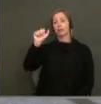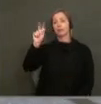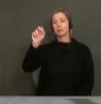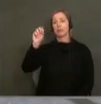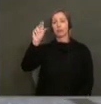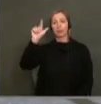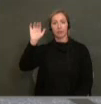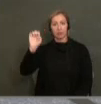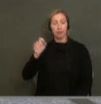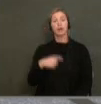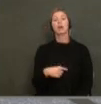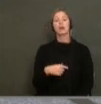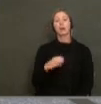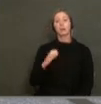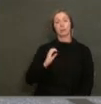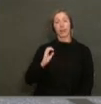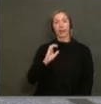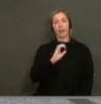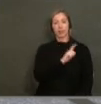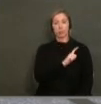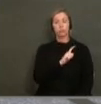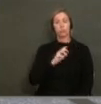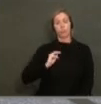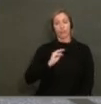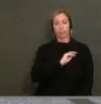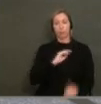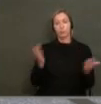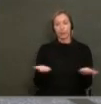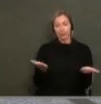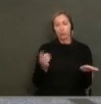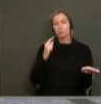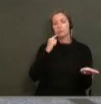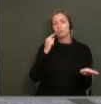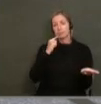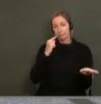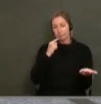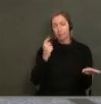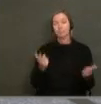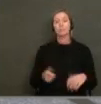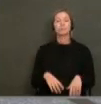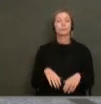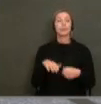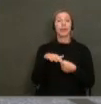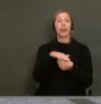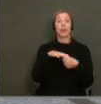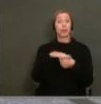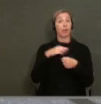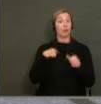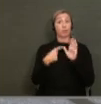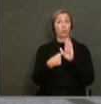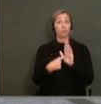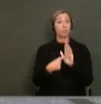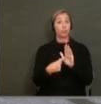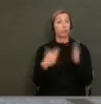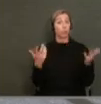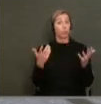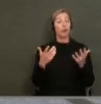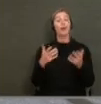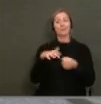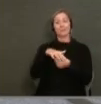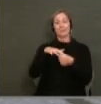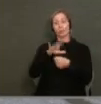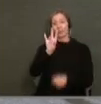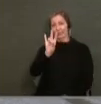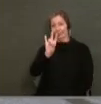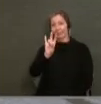one of the 10 council members, or one of the 11 council members for the city of San Antonio. The area I represent is District 7. That's where